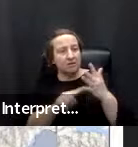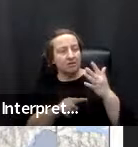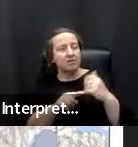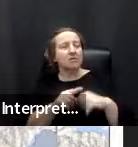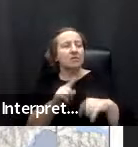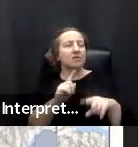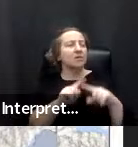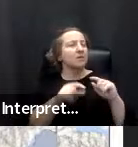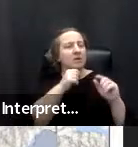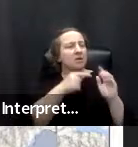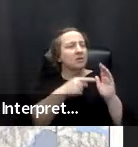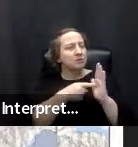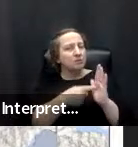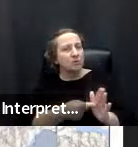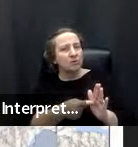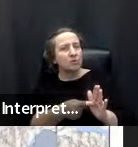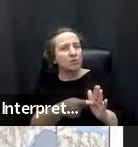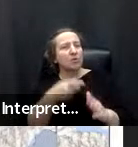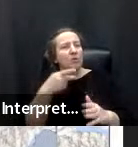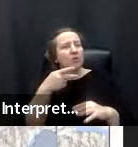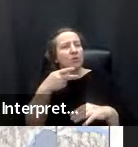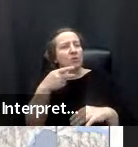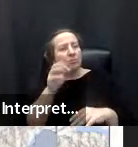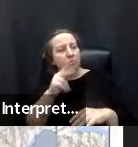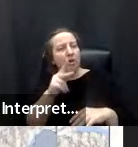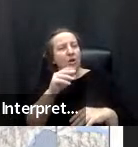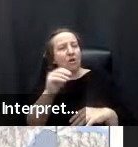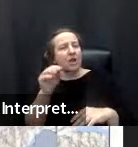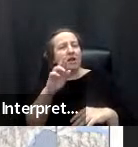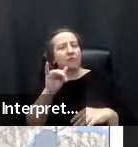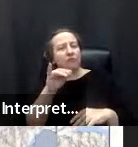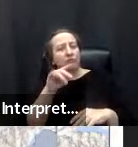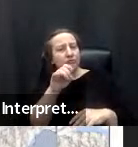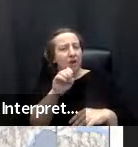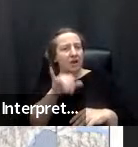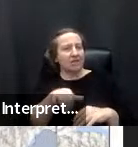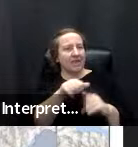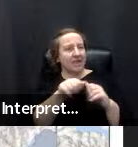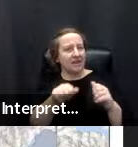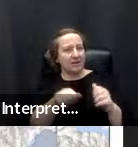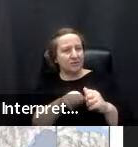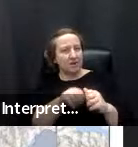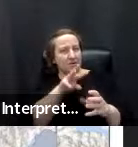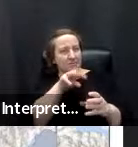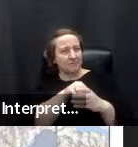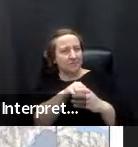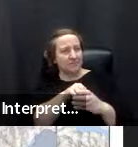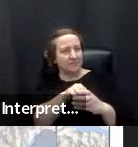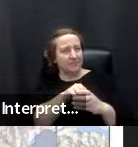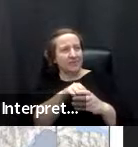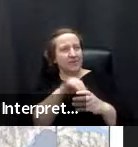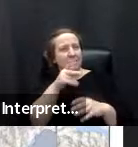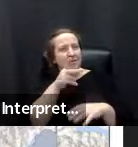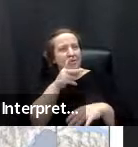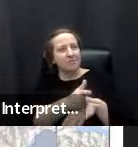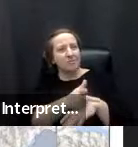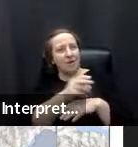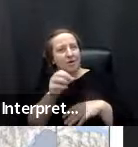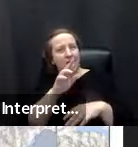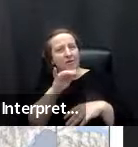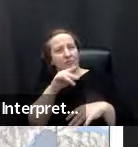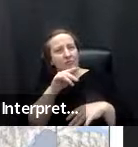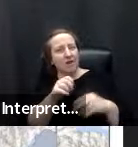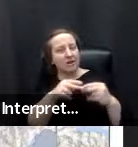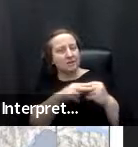but you didn't show the park and rides that are out those areas as part of the park and ride